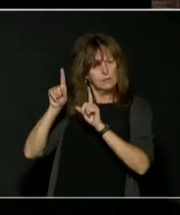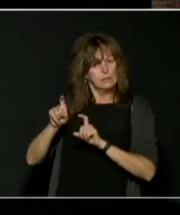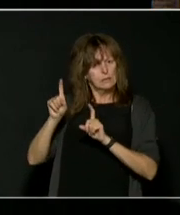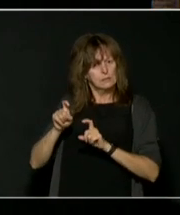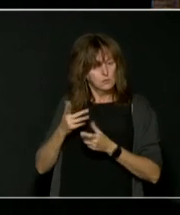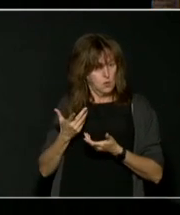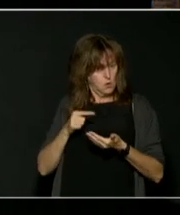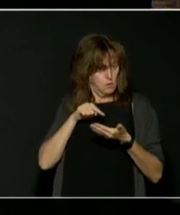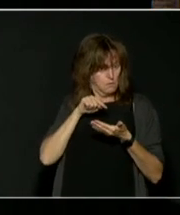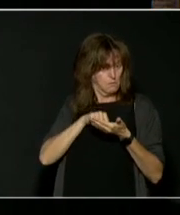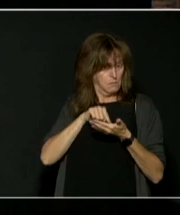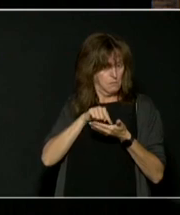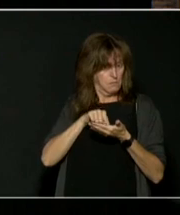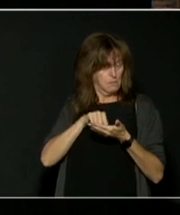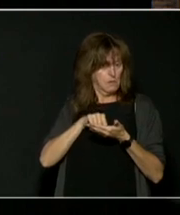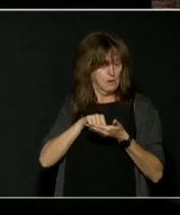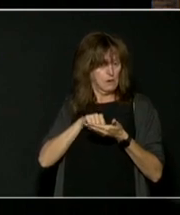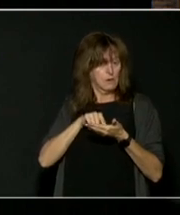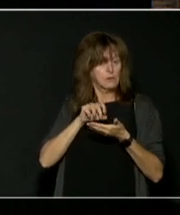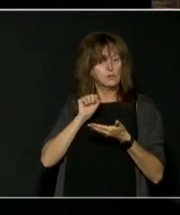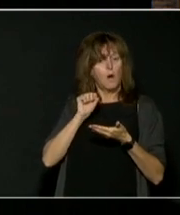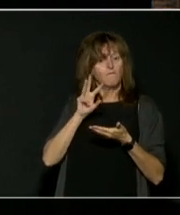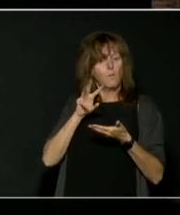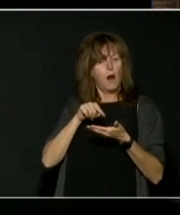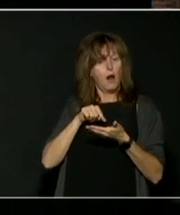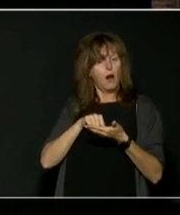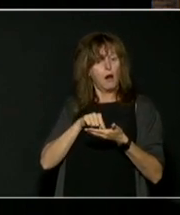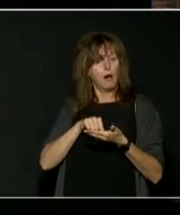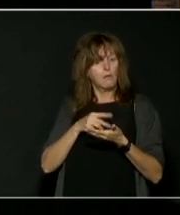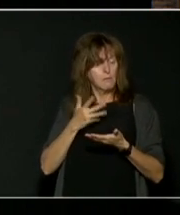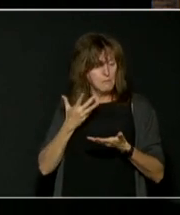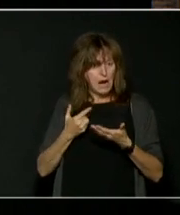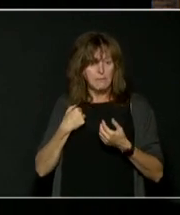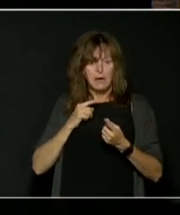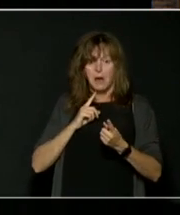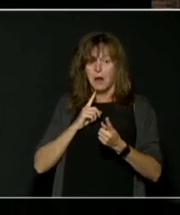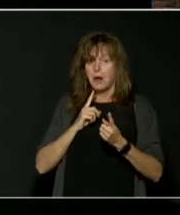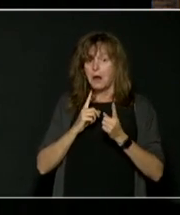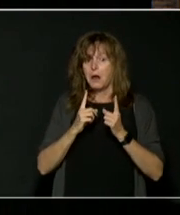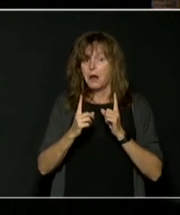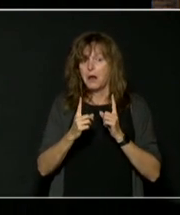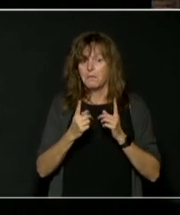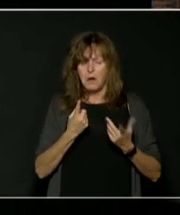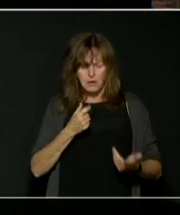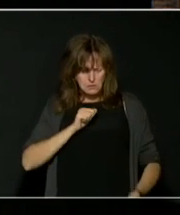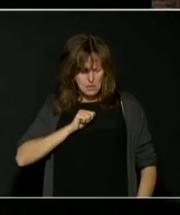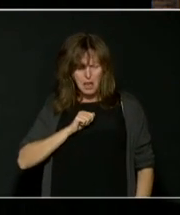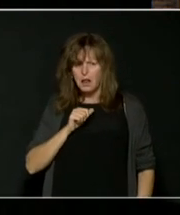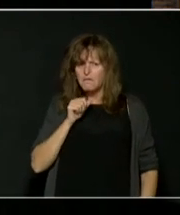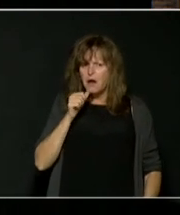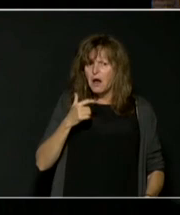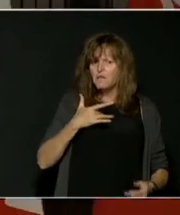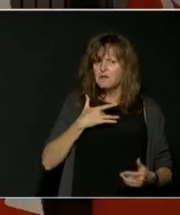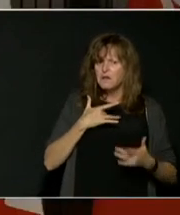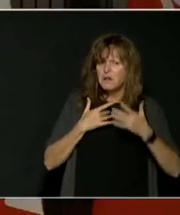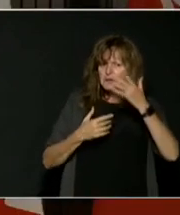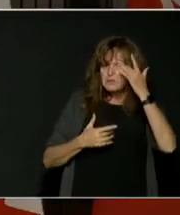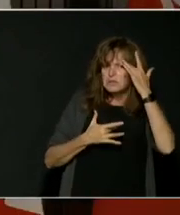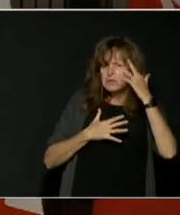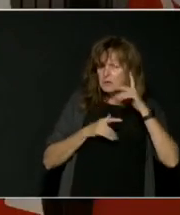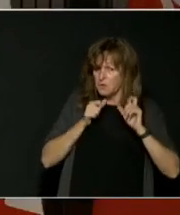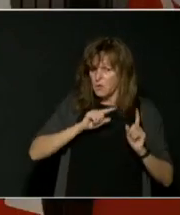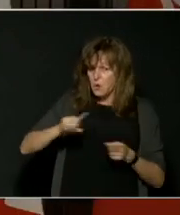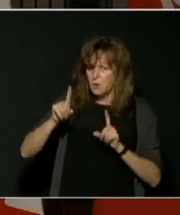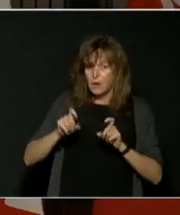like, you may have had a contact, but unless you are in a high-risk group, do not get tested? No. In fact, the